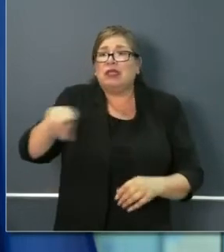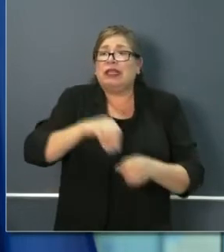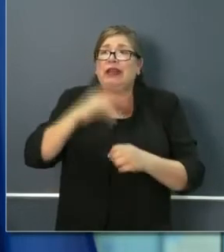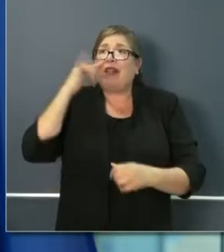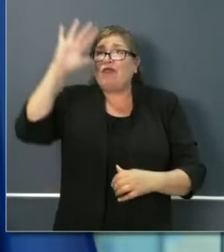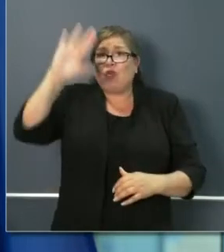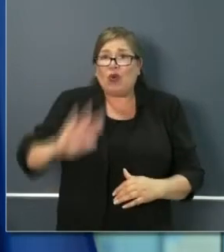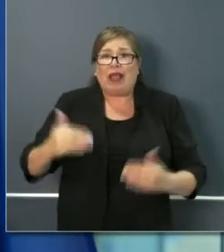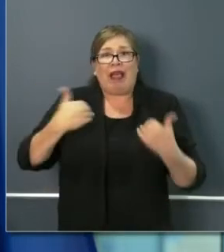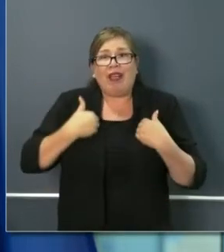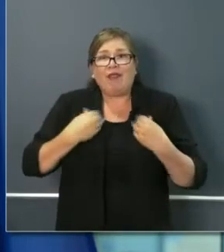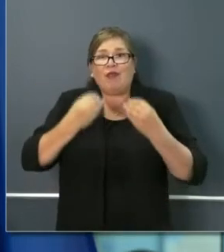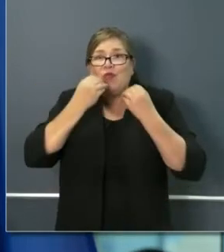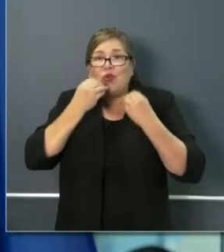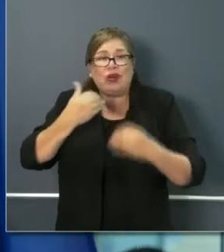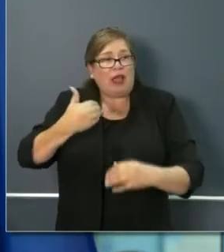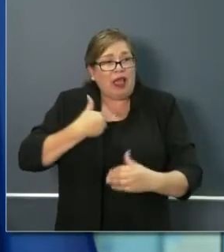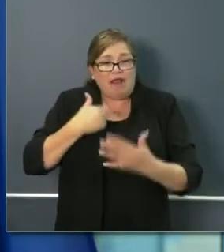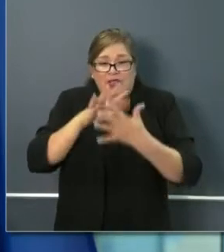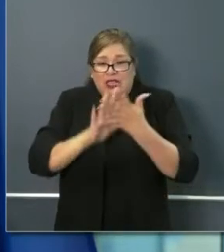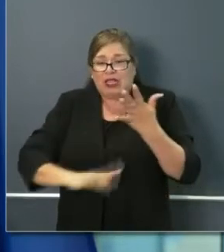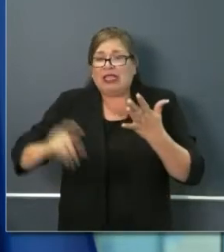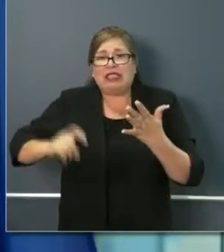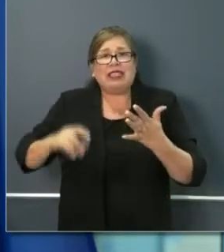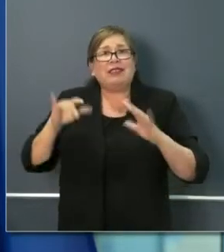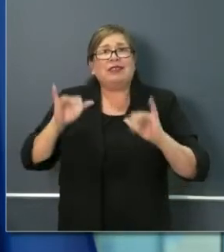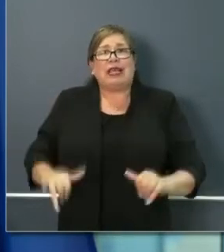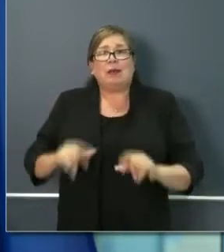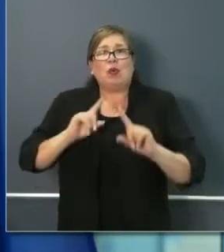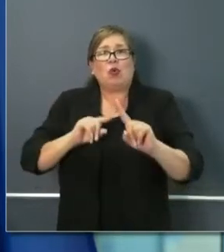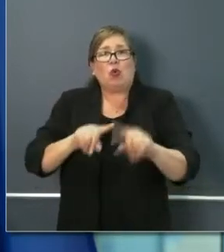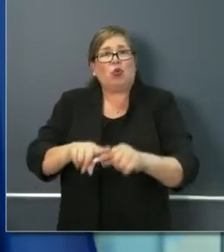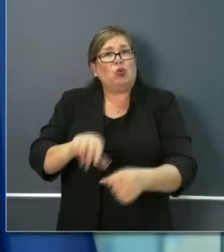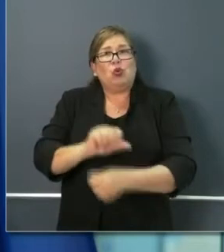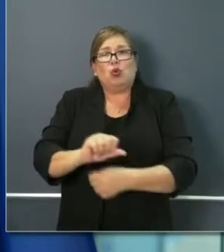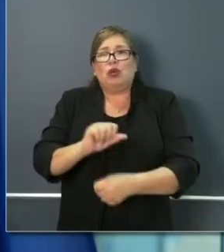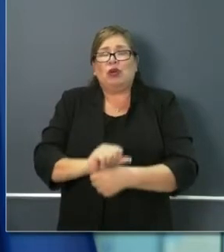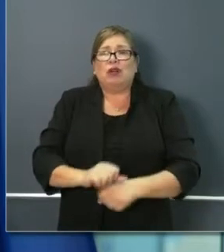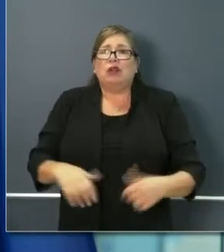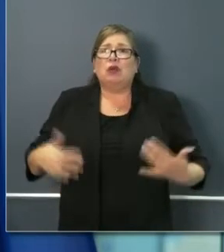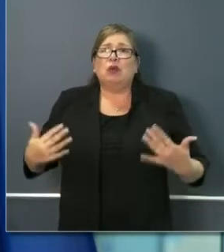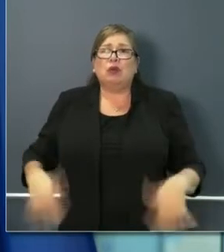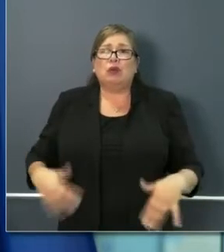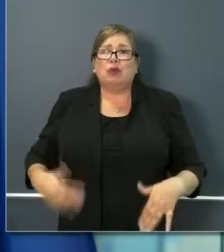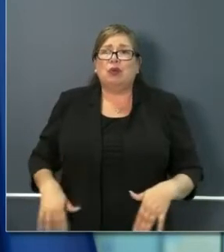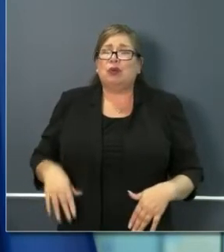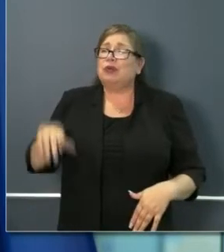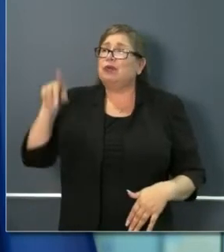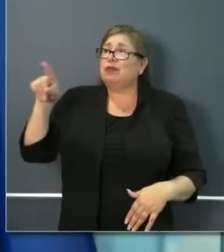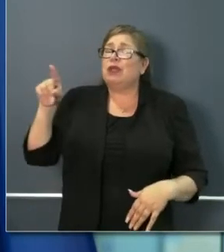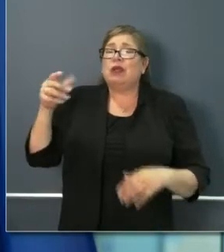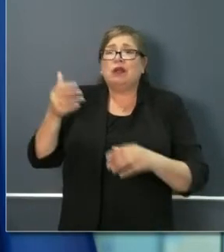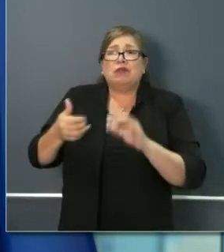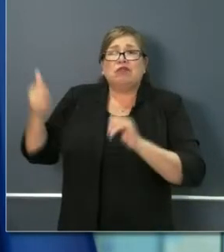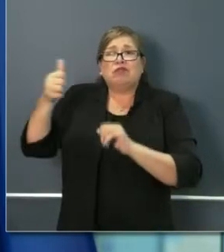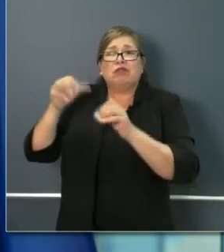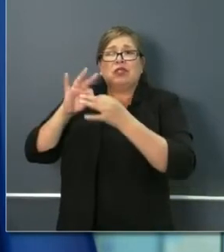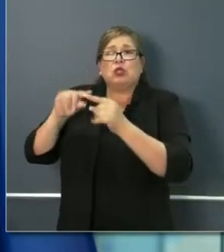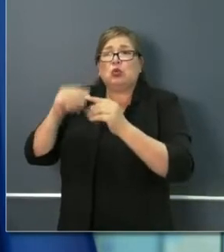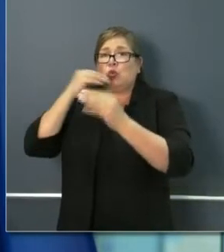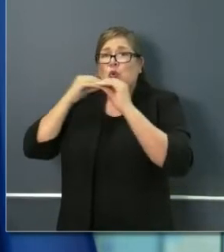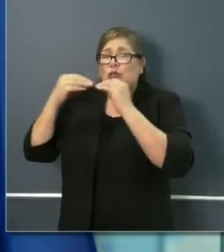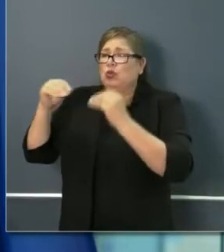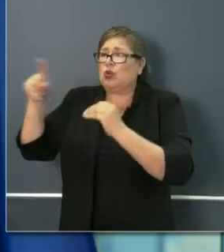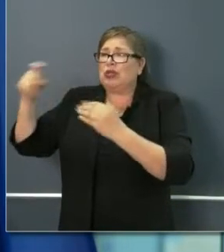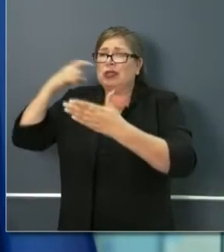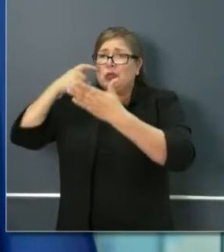down this state. And there was a frame of heroism in his recognition of his members, and I